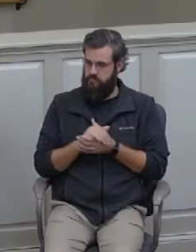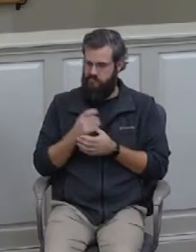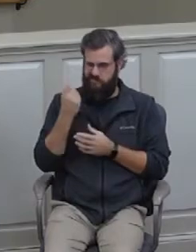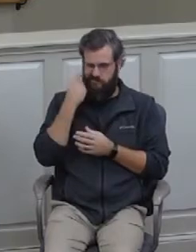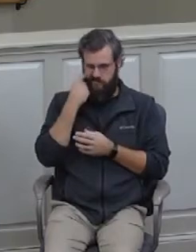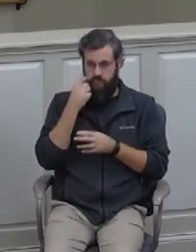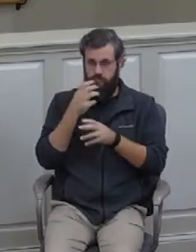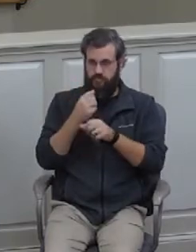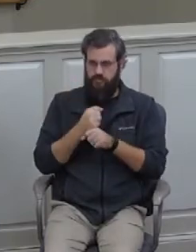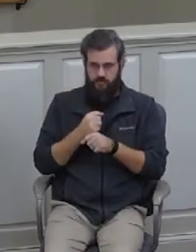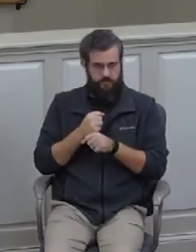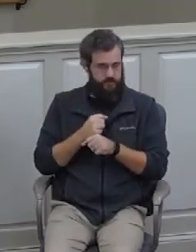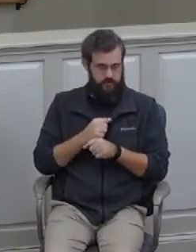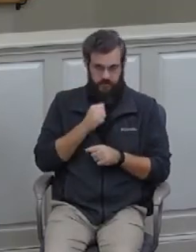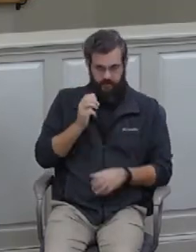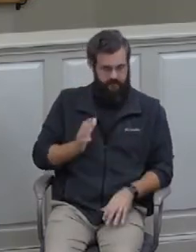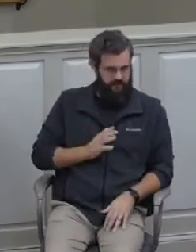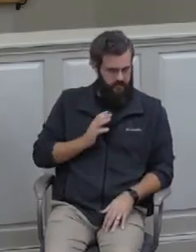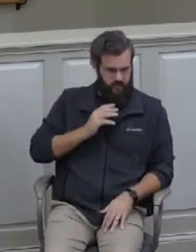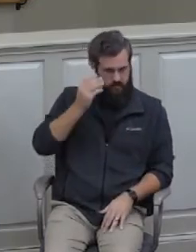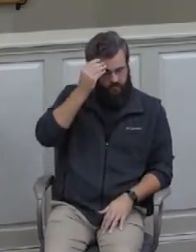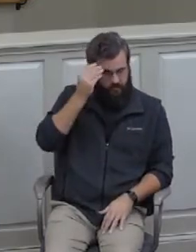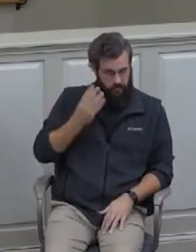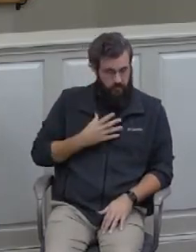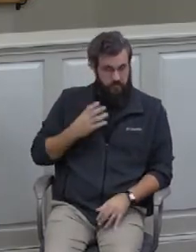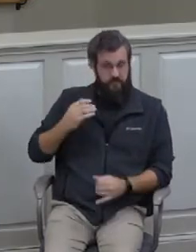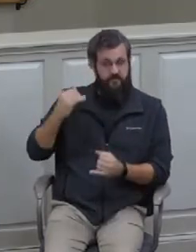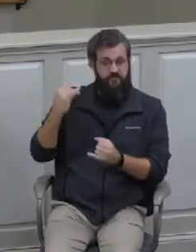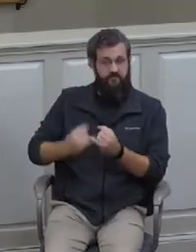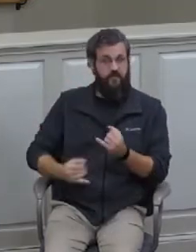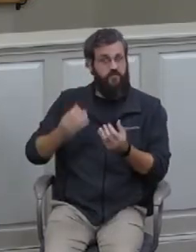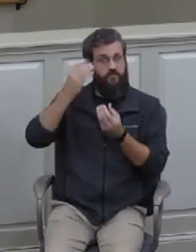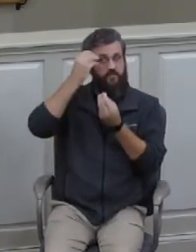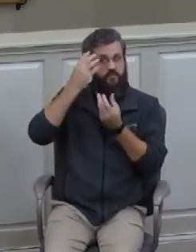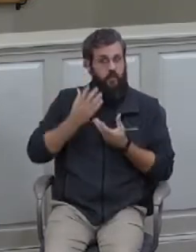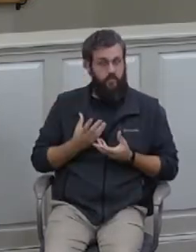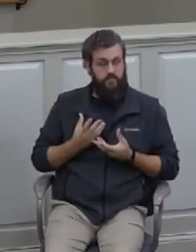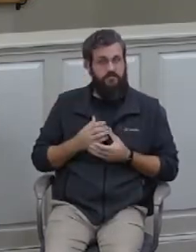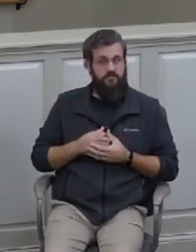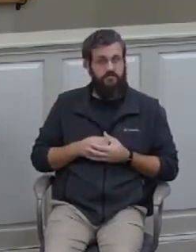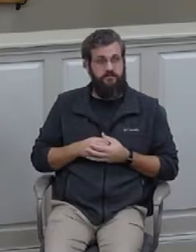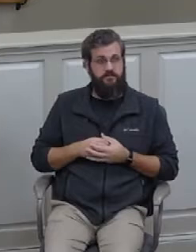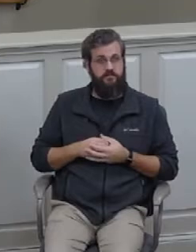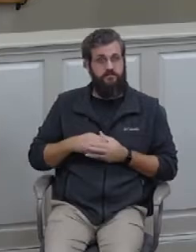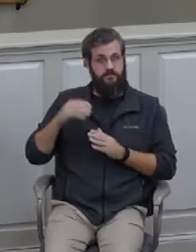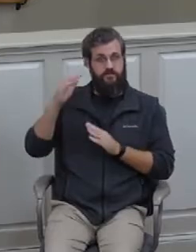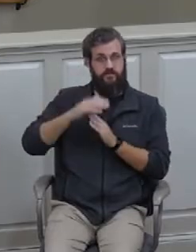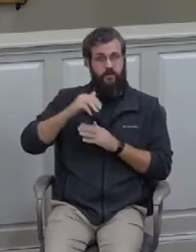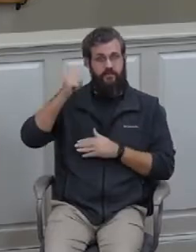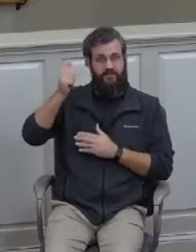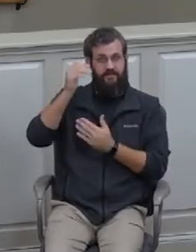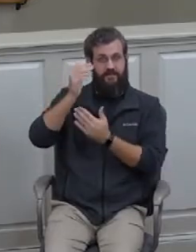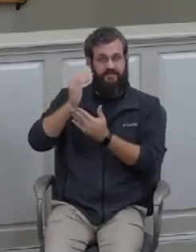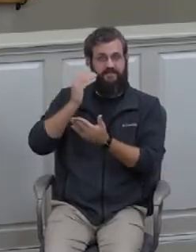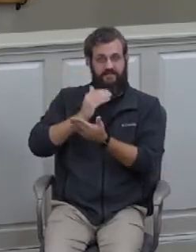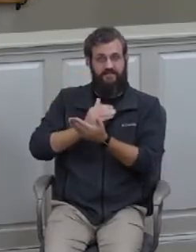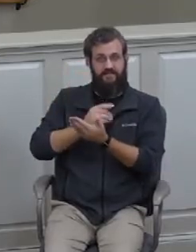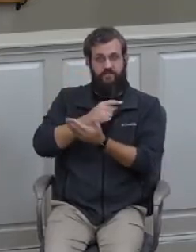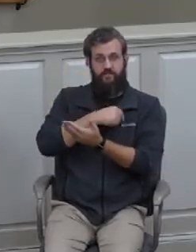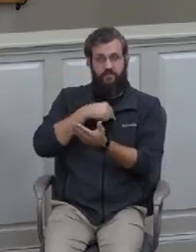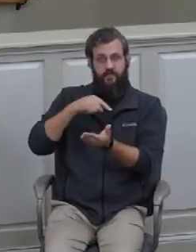received unofficial notice, but it is final notice, that we're included in the top 10 list from